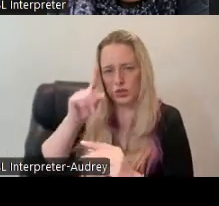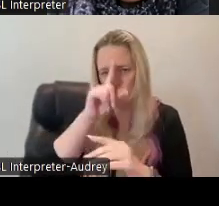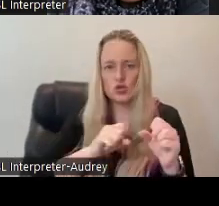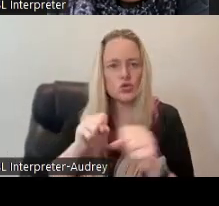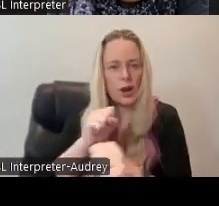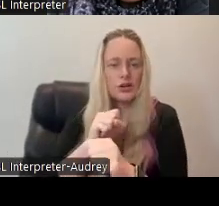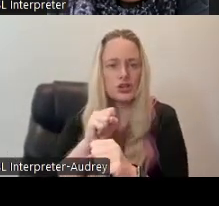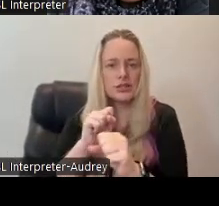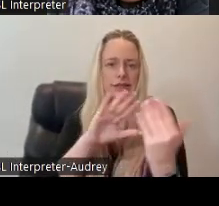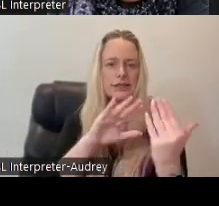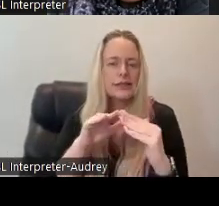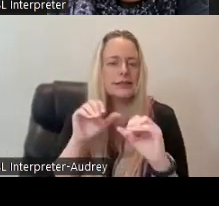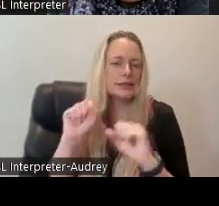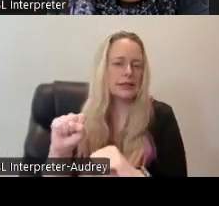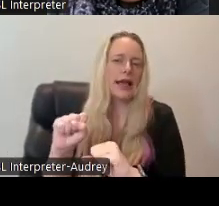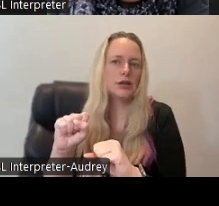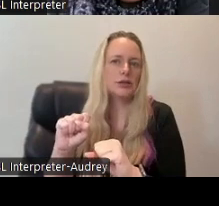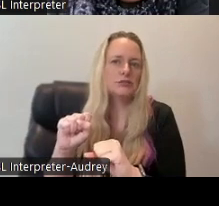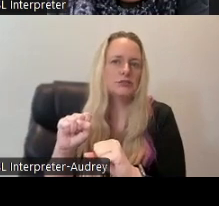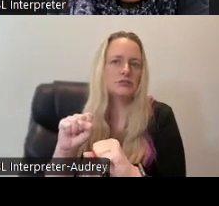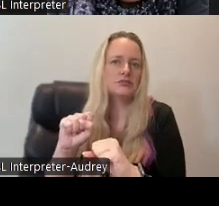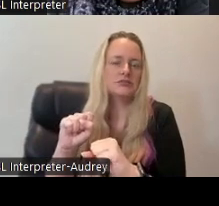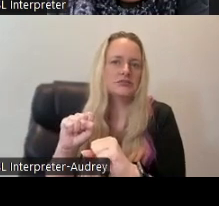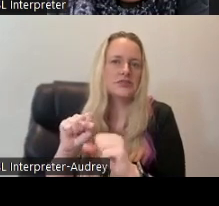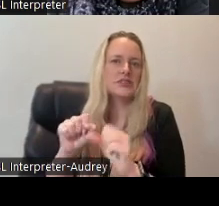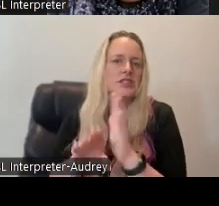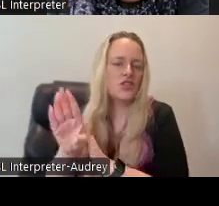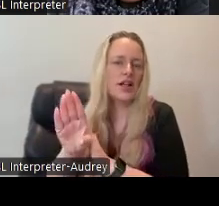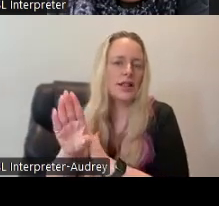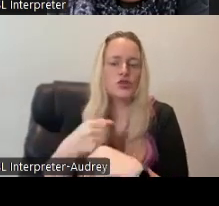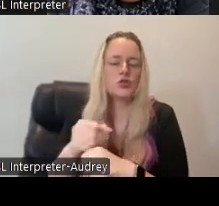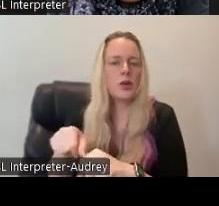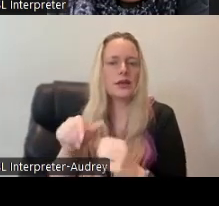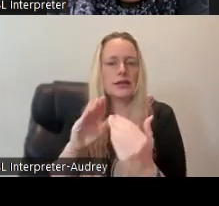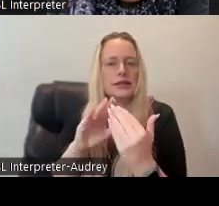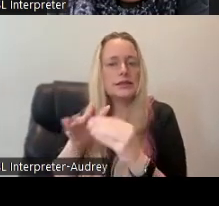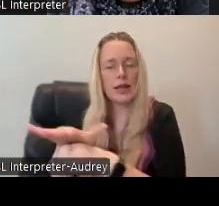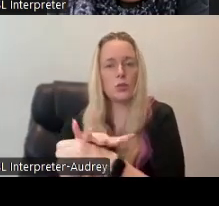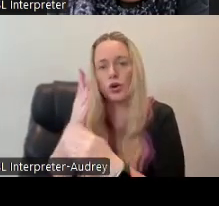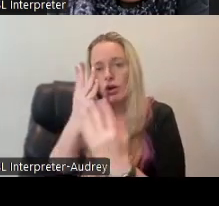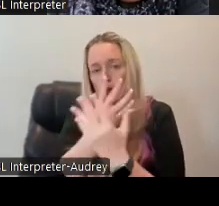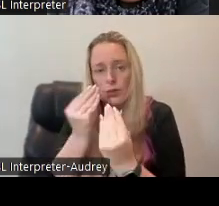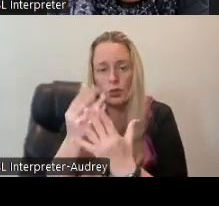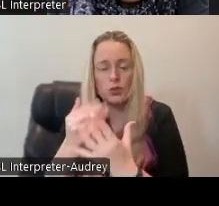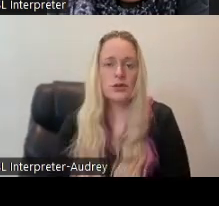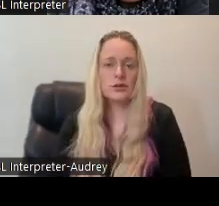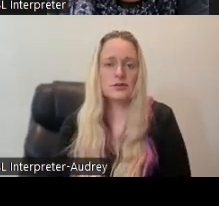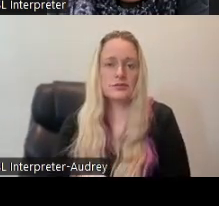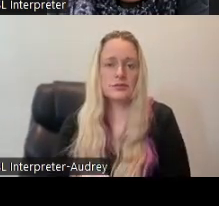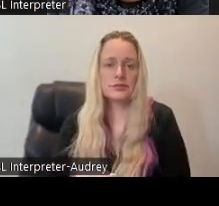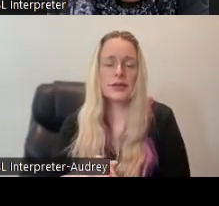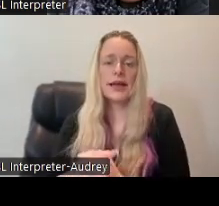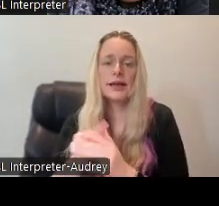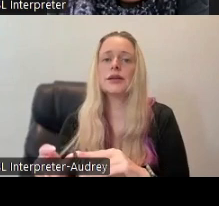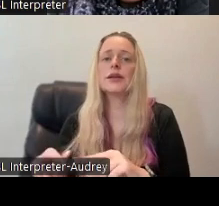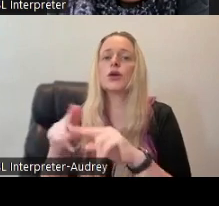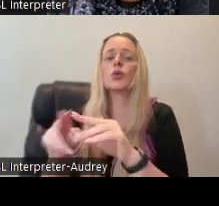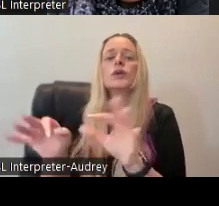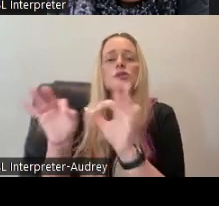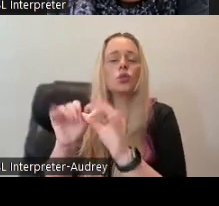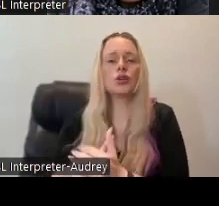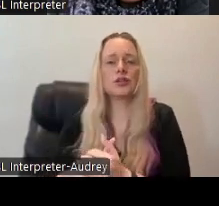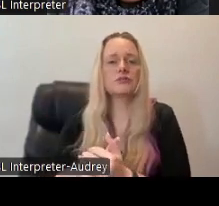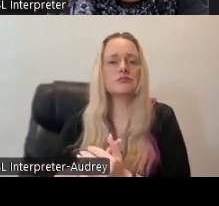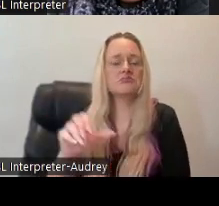employ to make this neighborhood really beautiful and what it can be worth. Casino's not the way. Thanks very